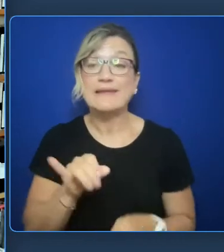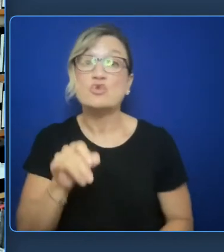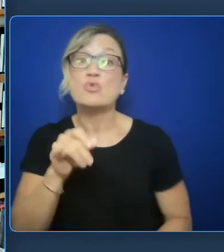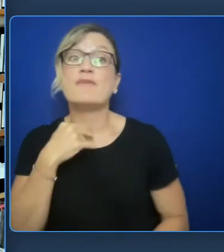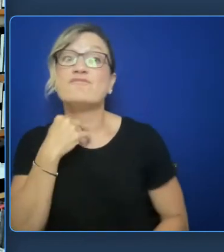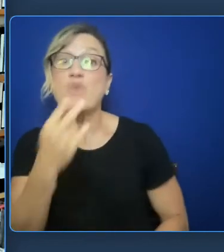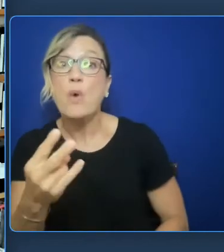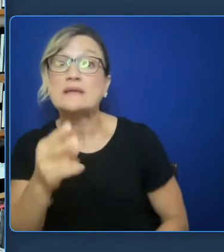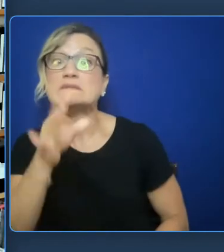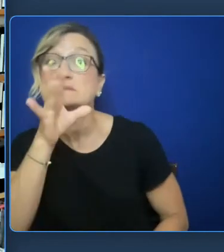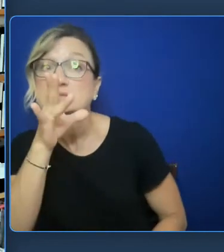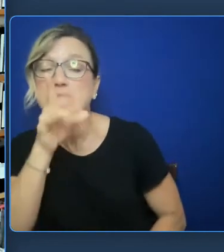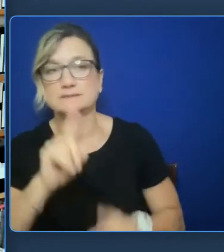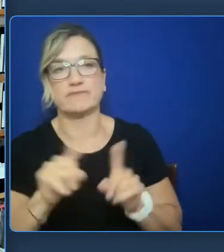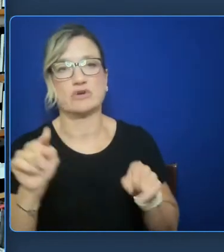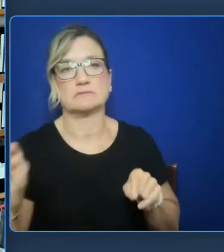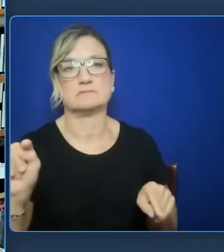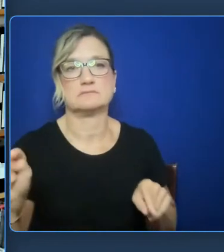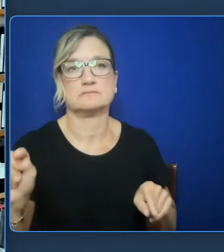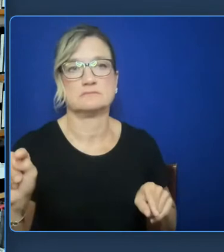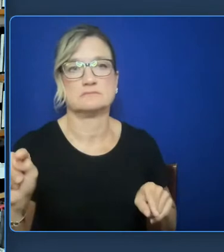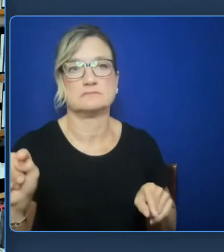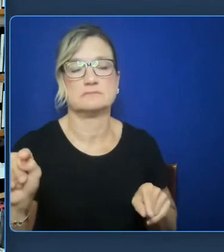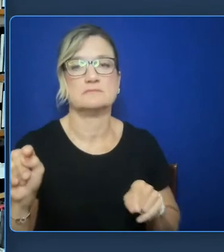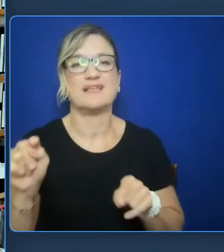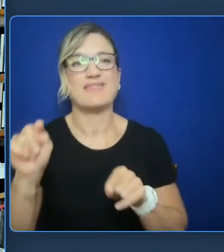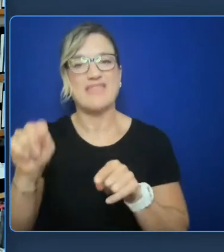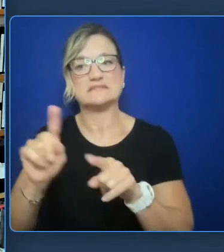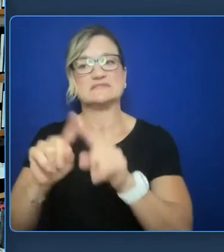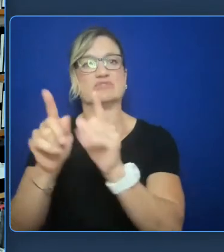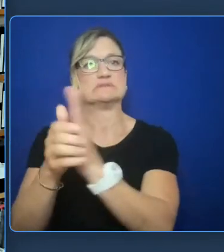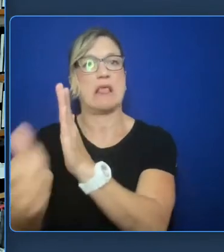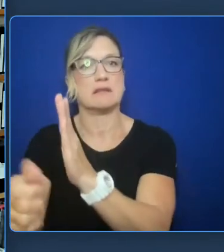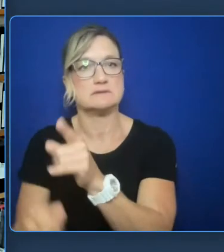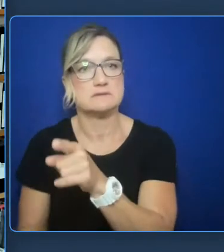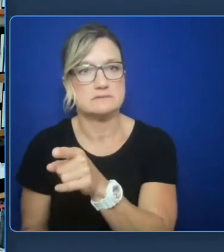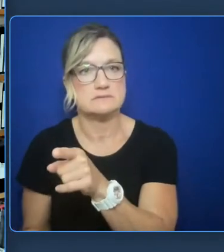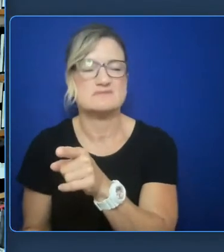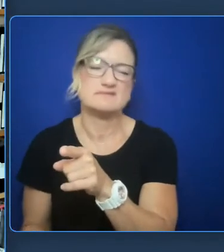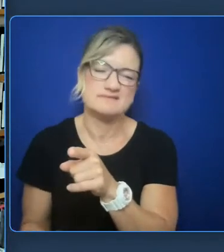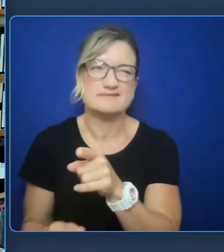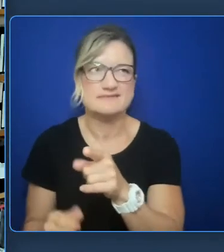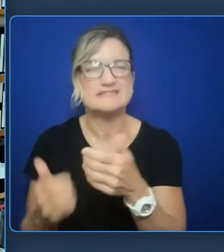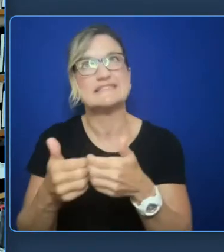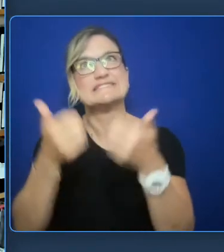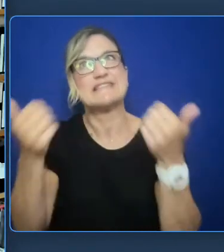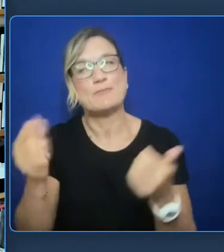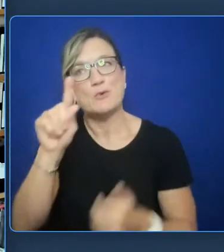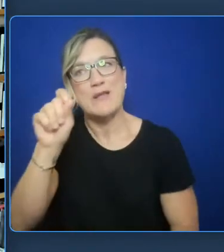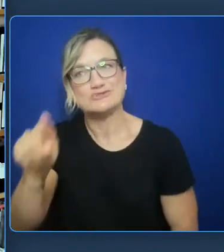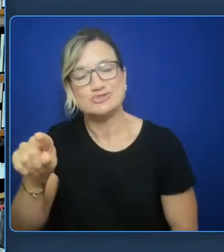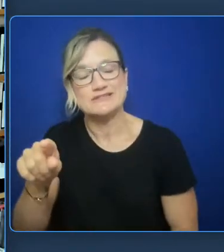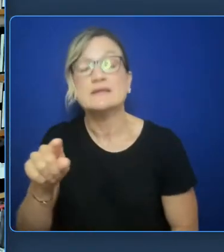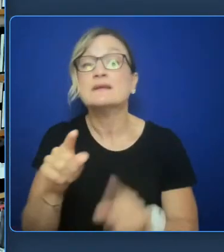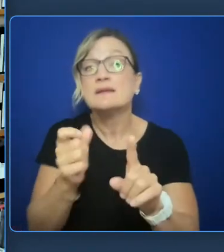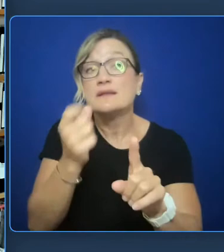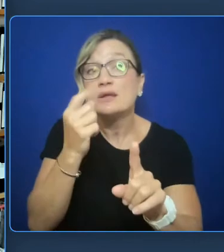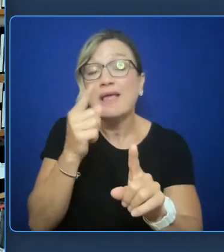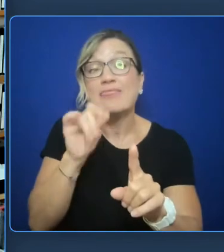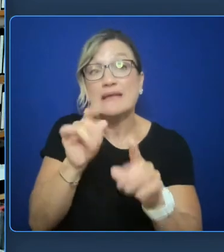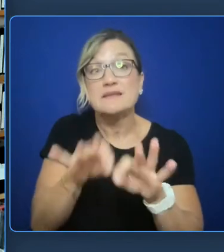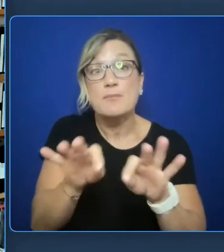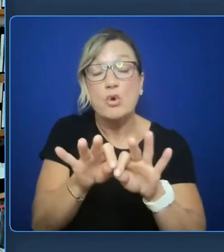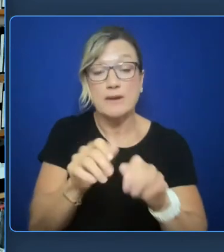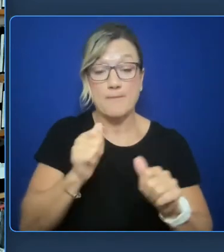the voice talent for the description, that's another question. That's another distinction, too, by the way,